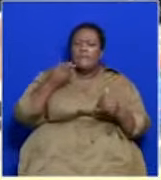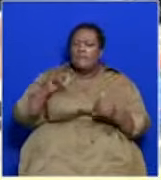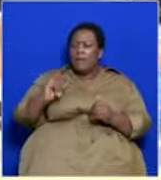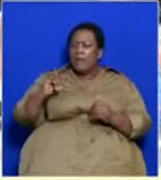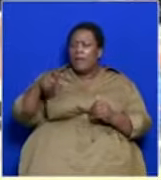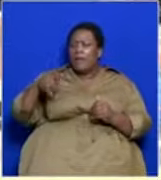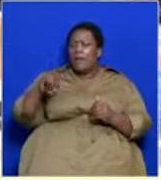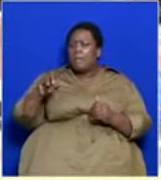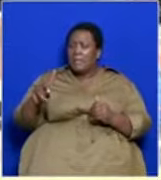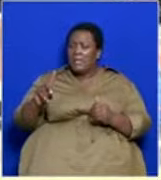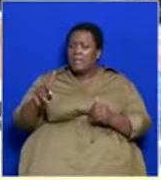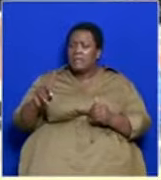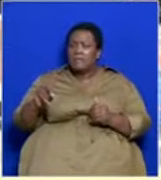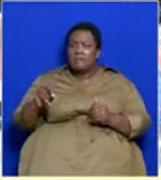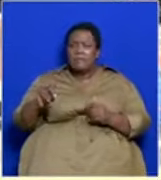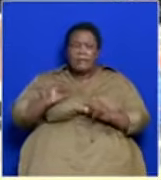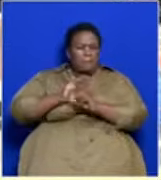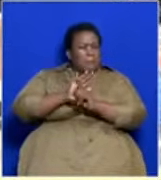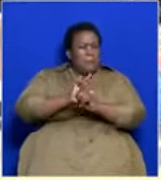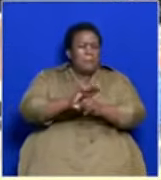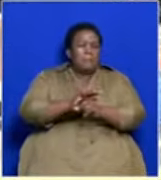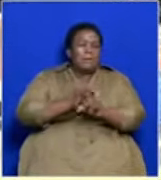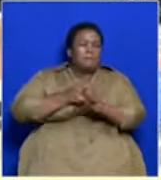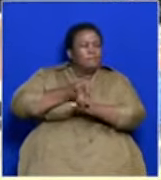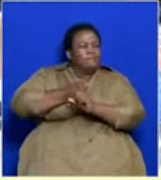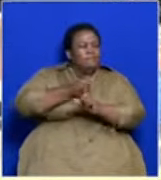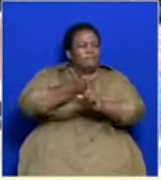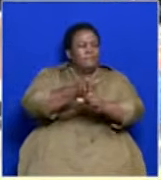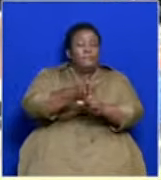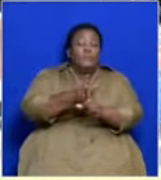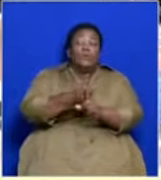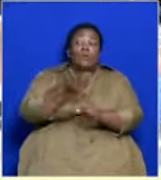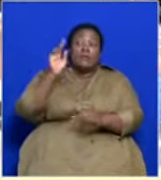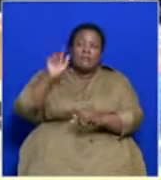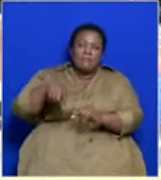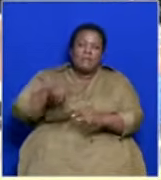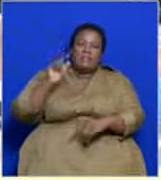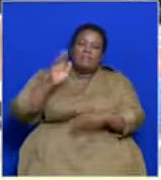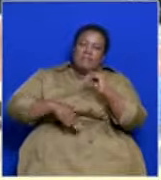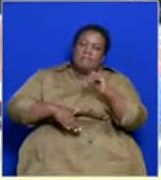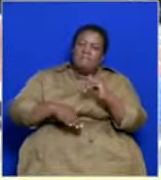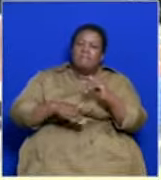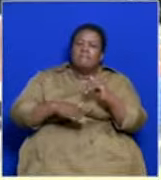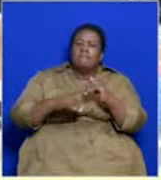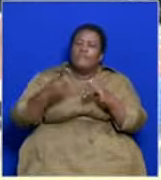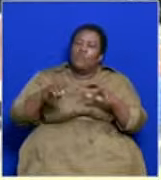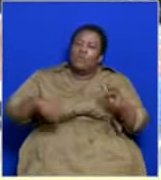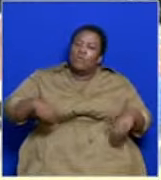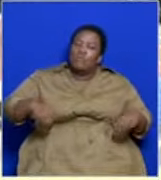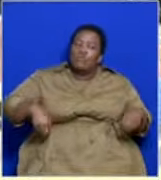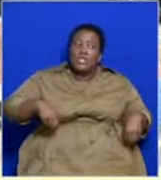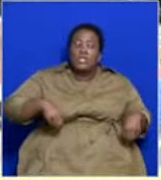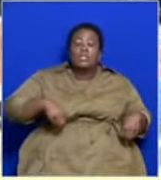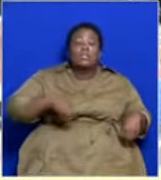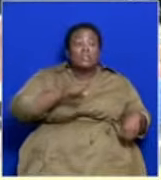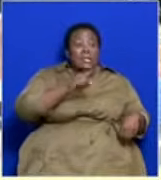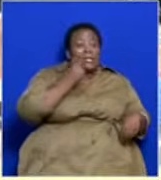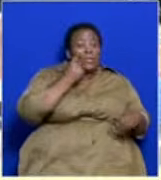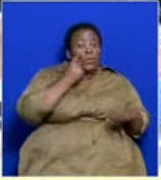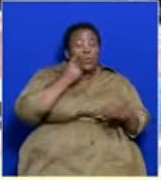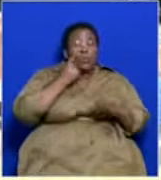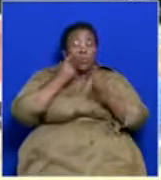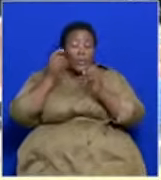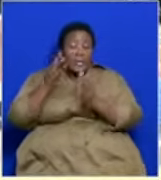pushes it, that they should be prosecuted for corruption, and your witnesses are EMPD and his records, or